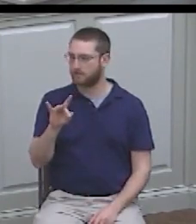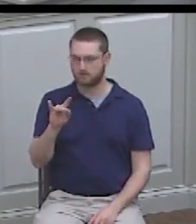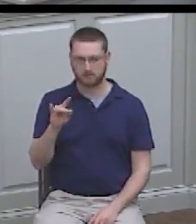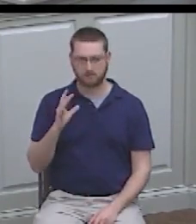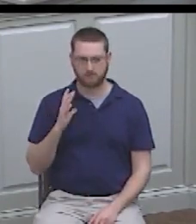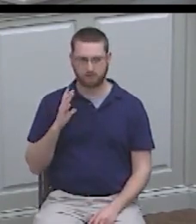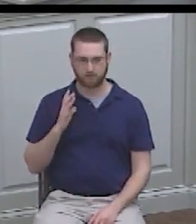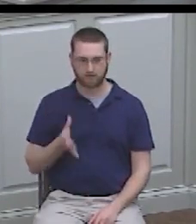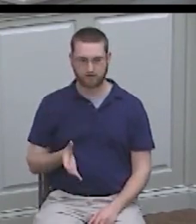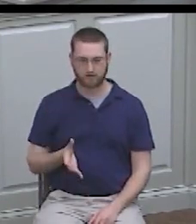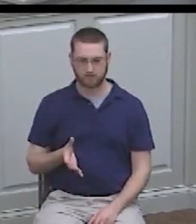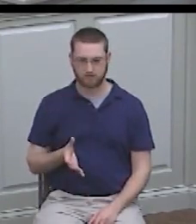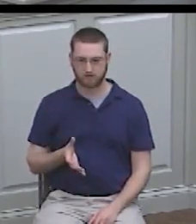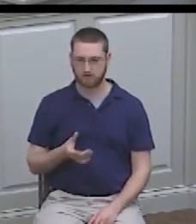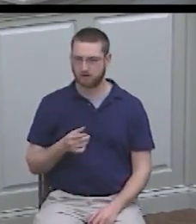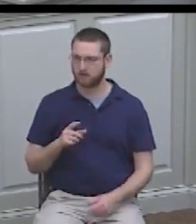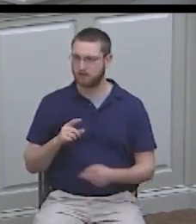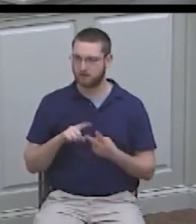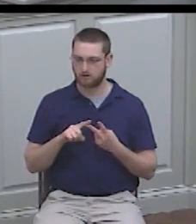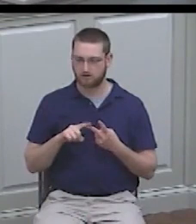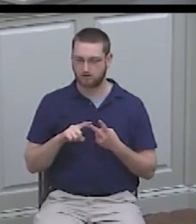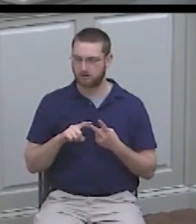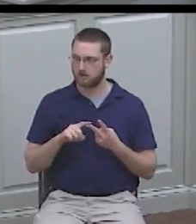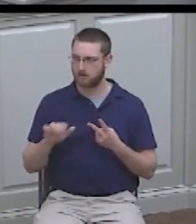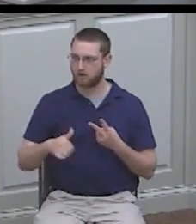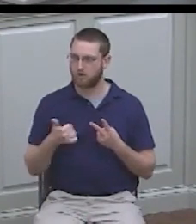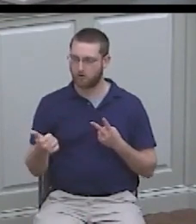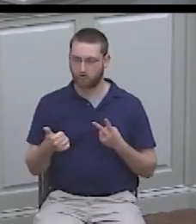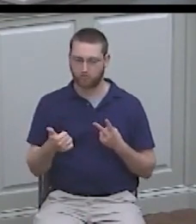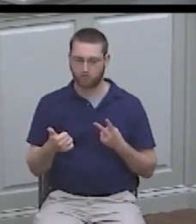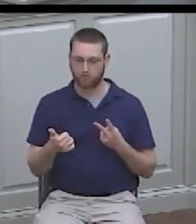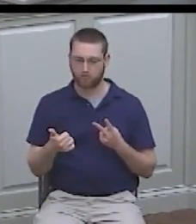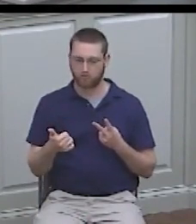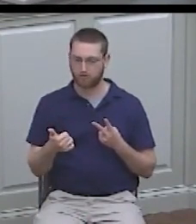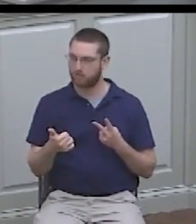Then my second item is that